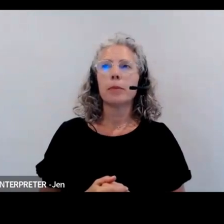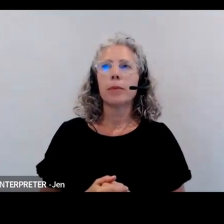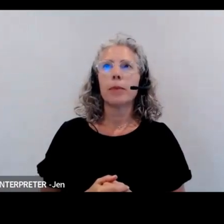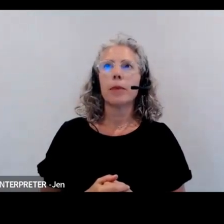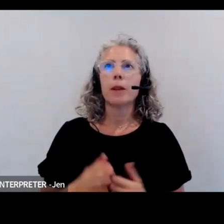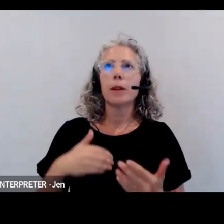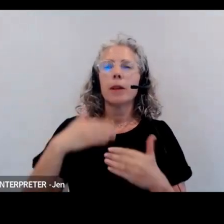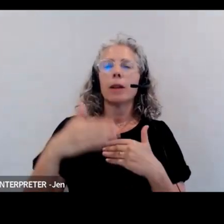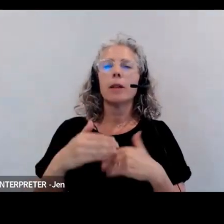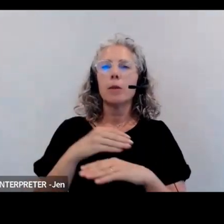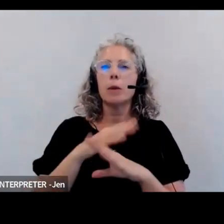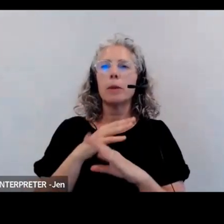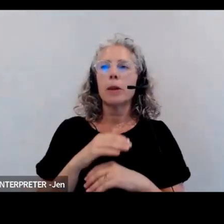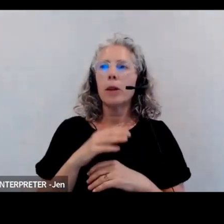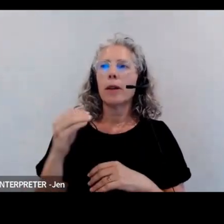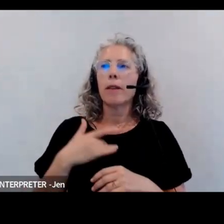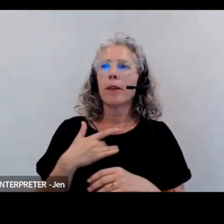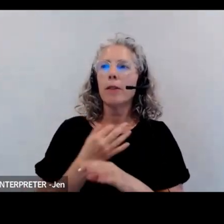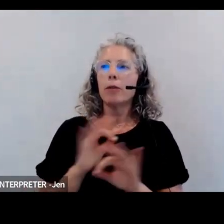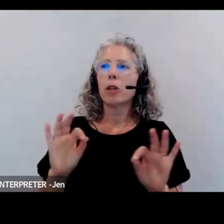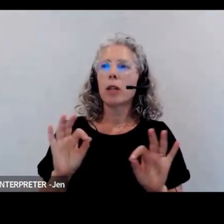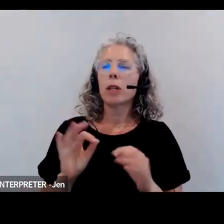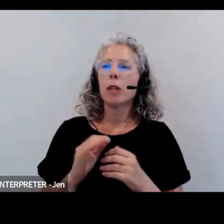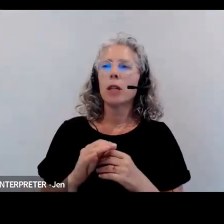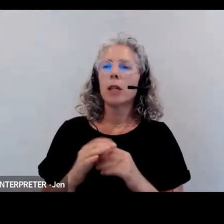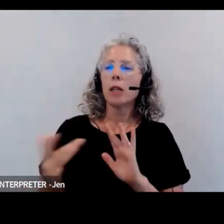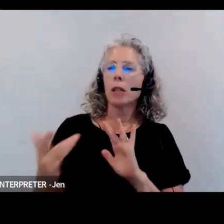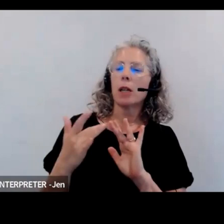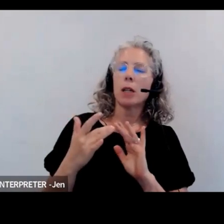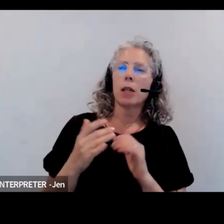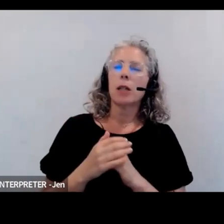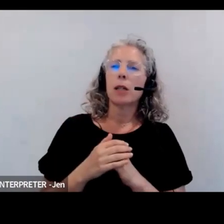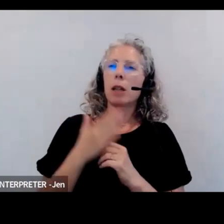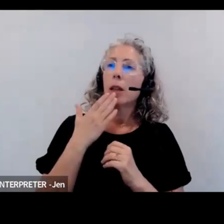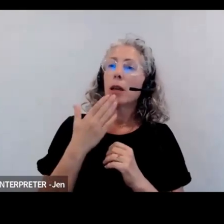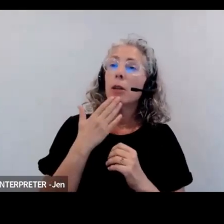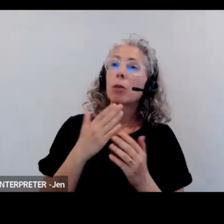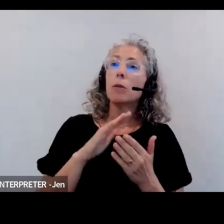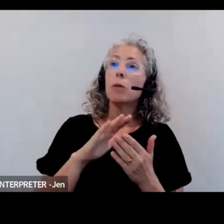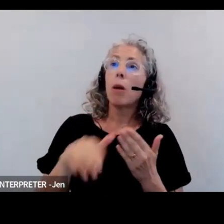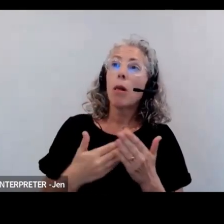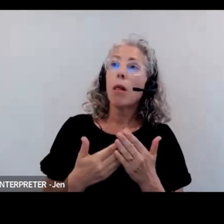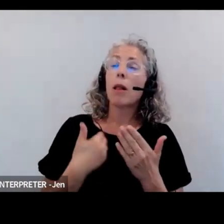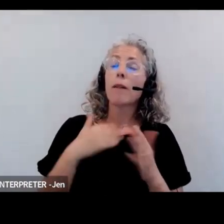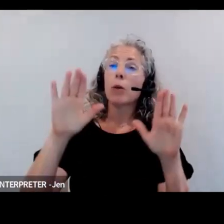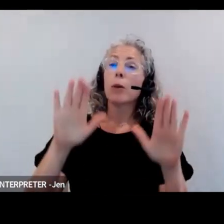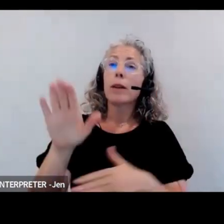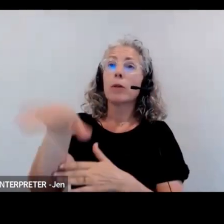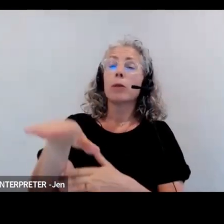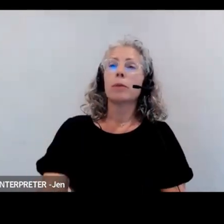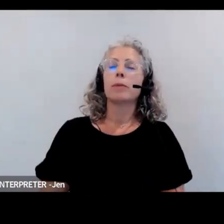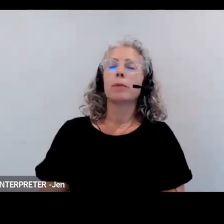On our next webinar, and feel free to get in touch in the meantime. Thank you to all. Have a great afternoon.